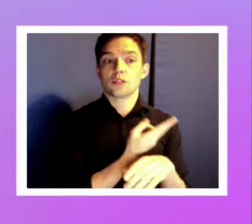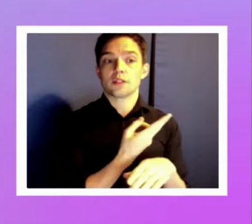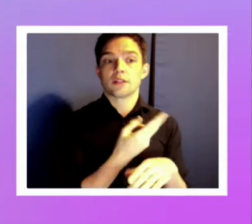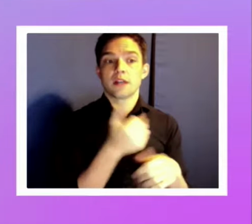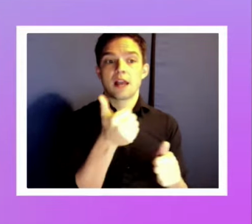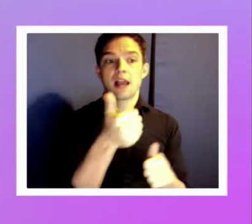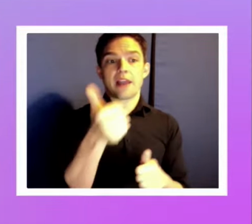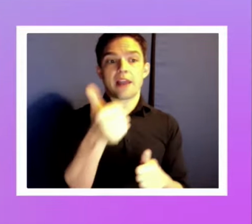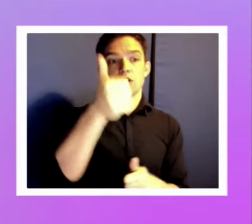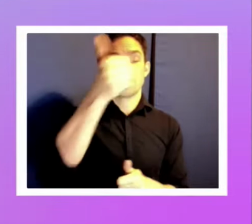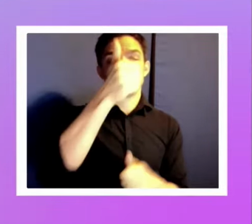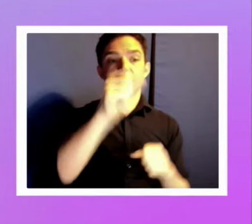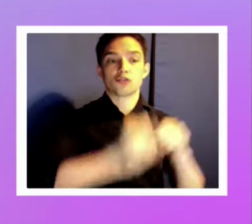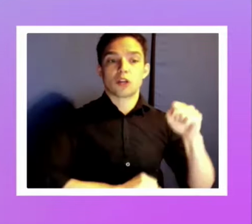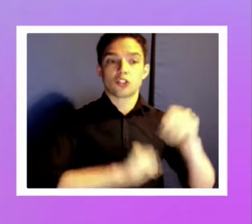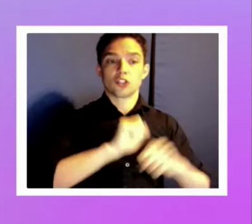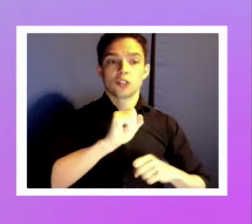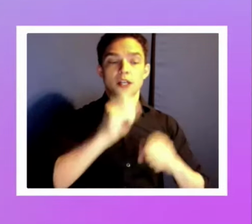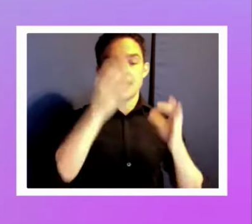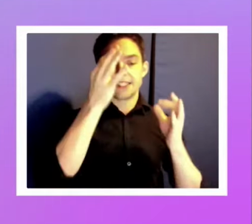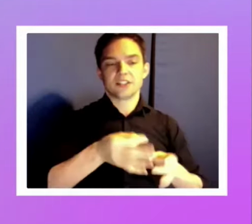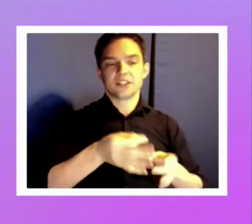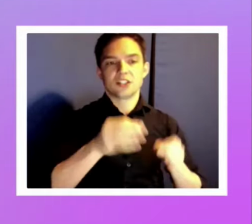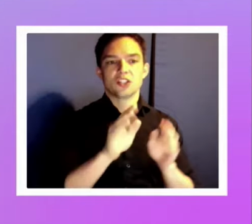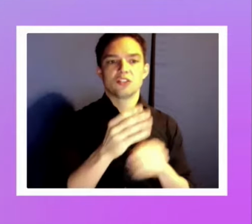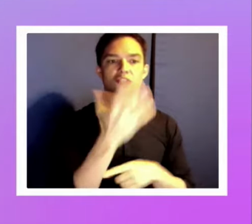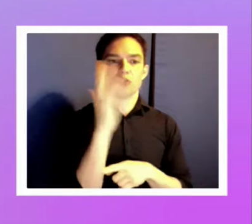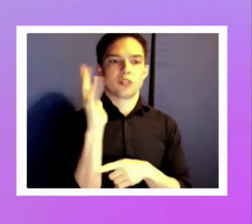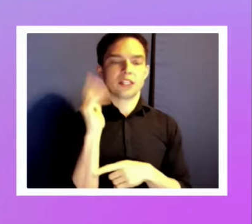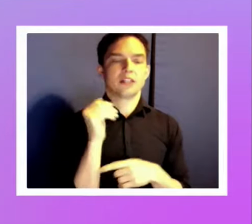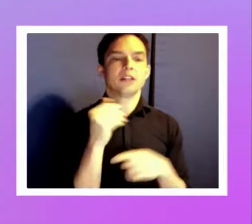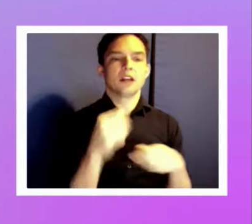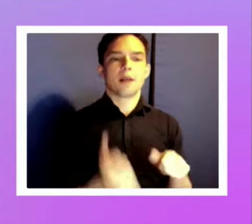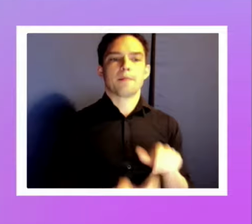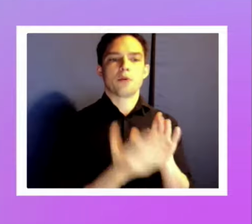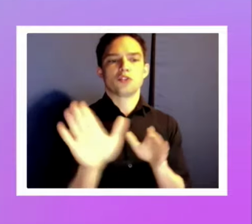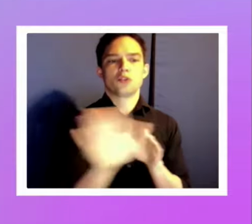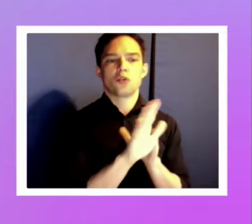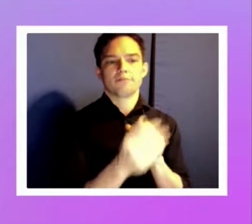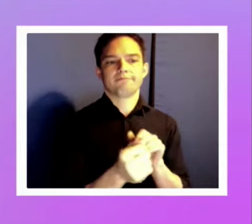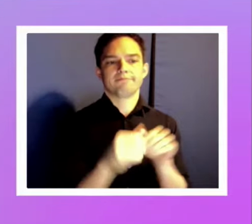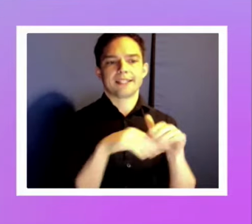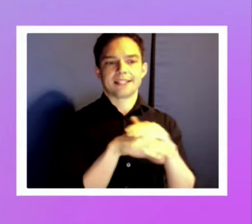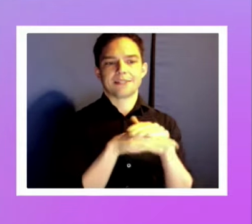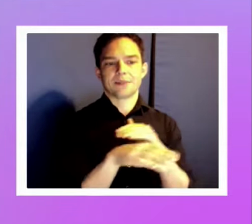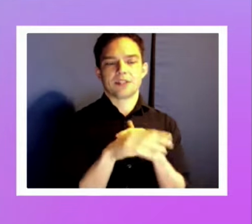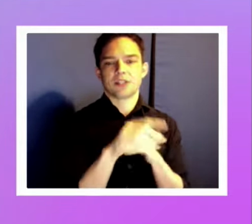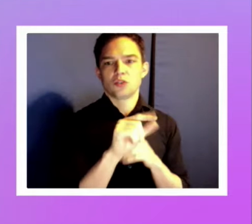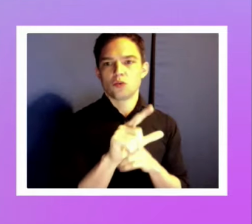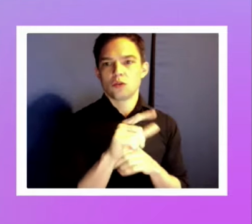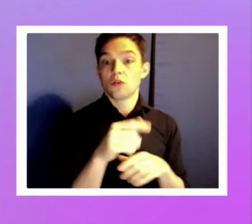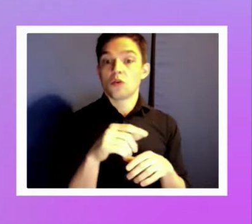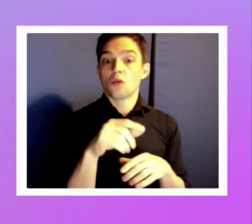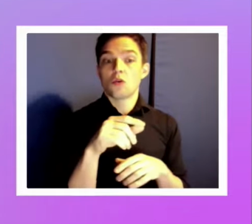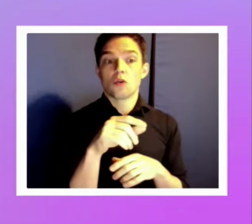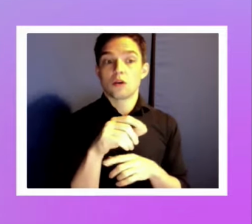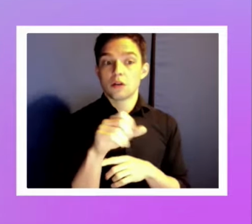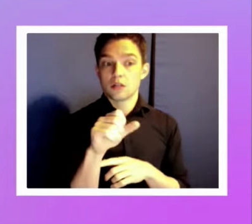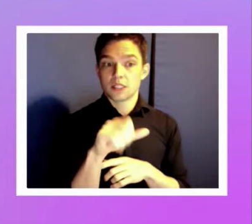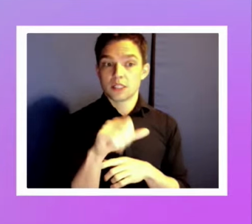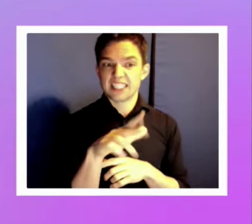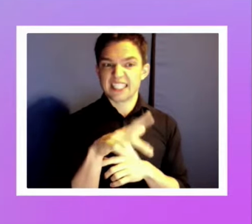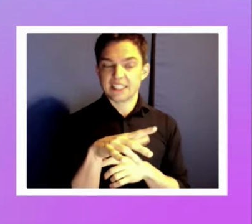hierarchical structure, a kind of a decision tree approach to your accessibility tools, if you're using machine learning,